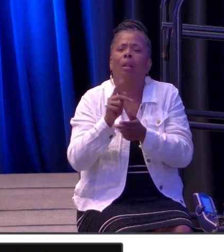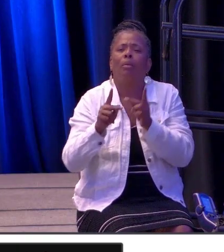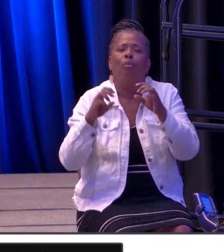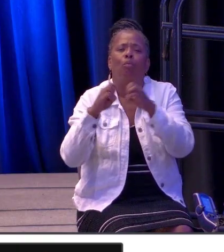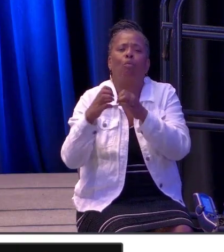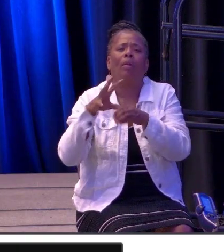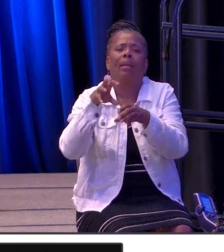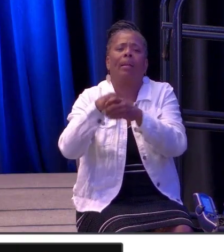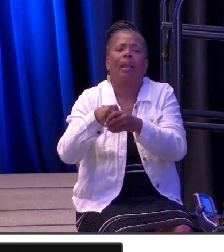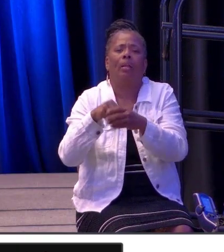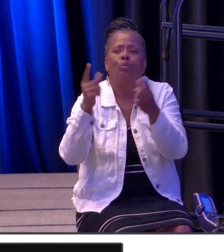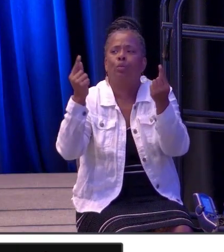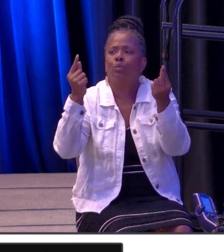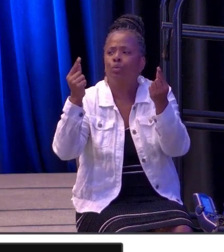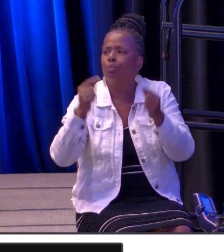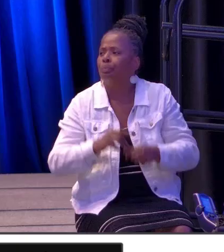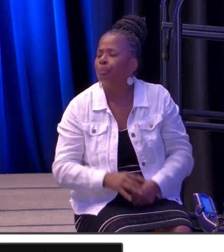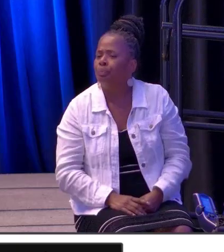more engaged.